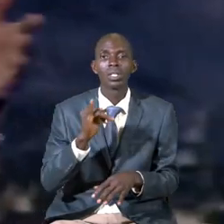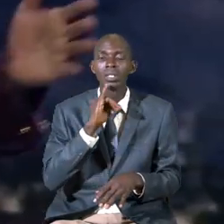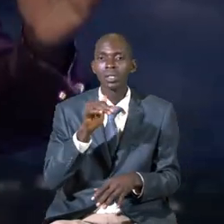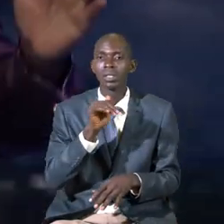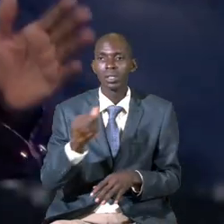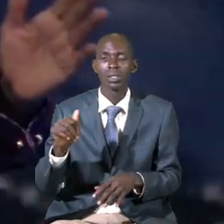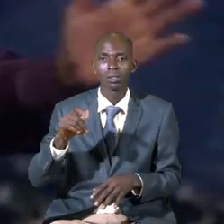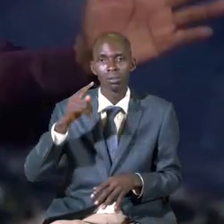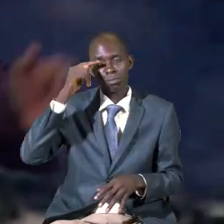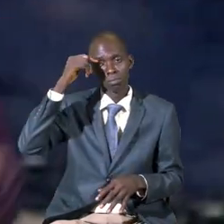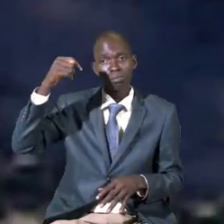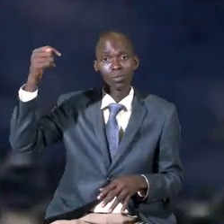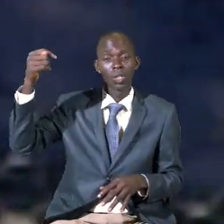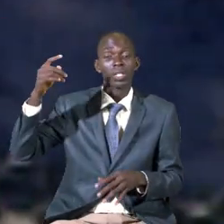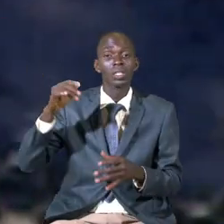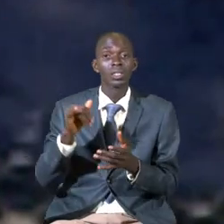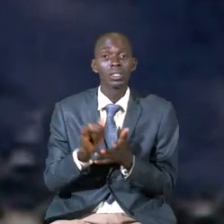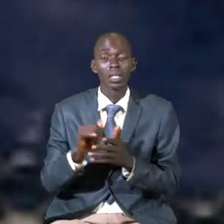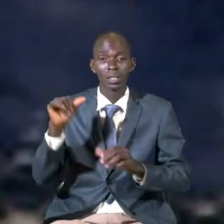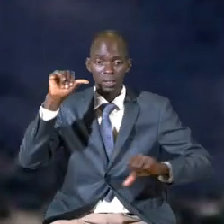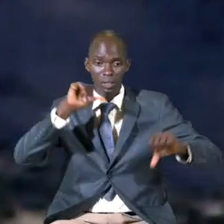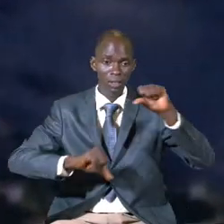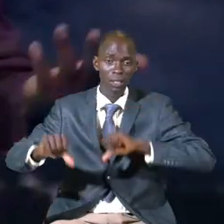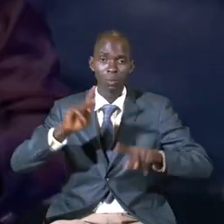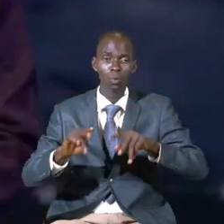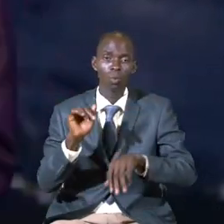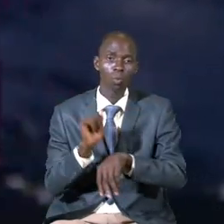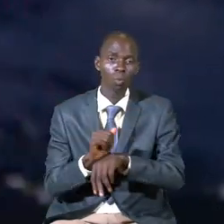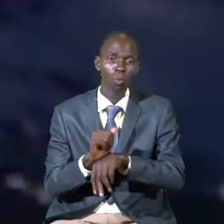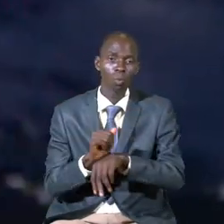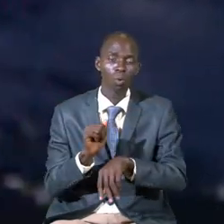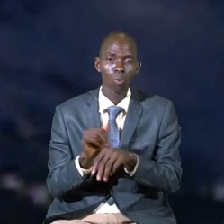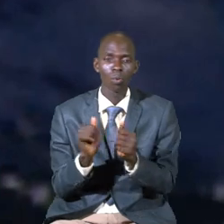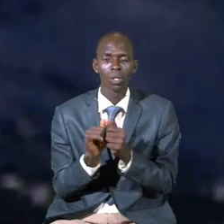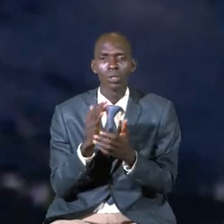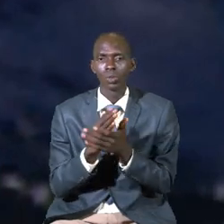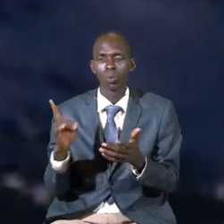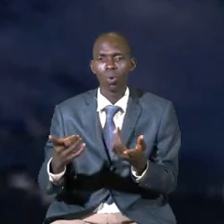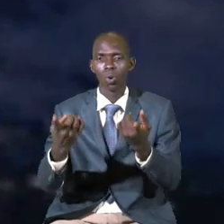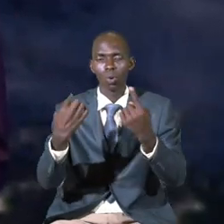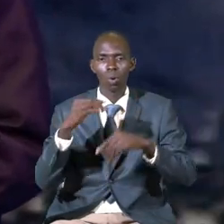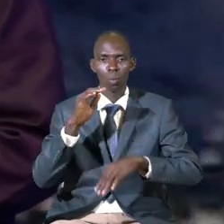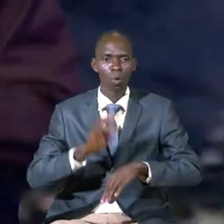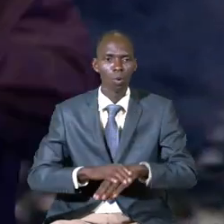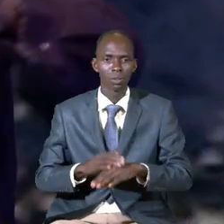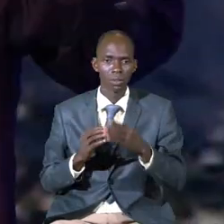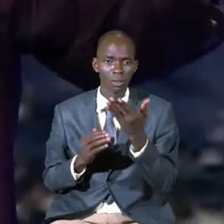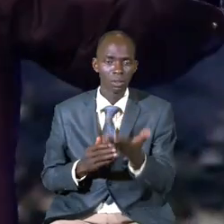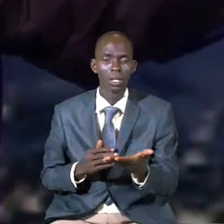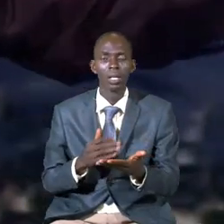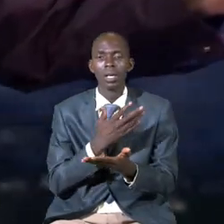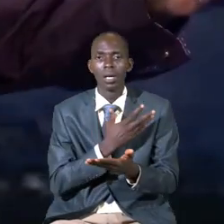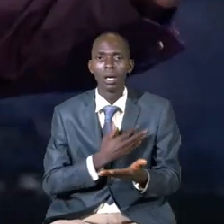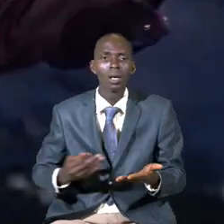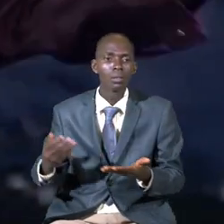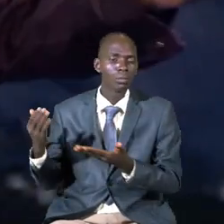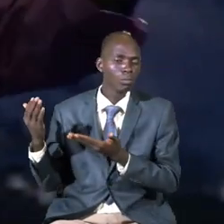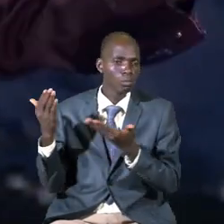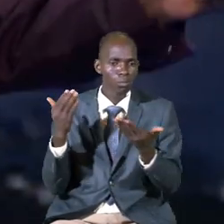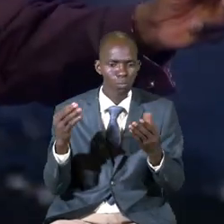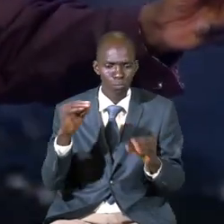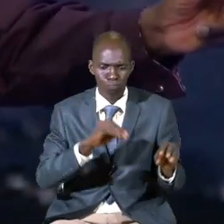science people have been working with and then somebody comes on stage and improves the other thing or